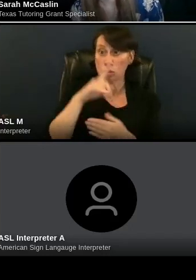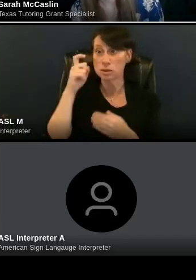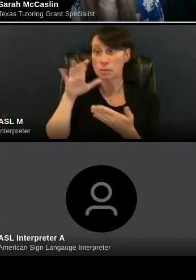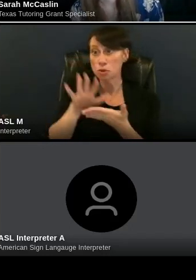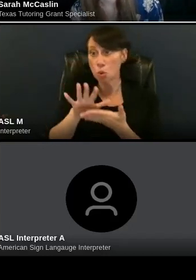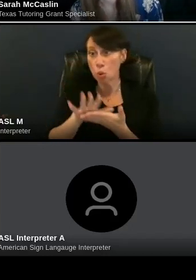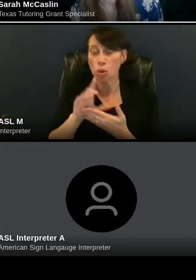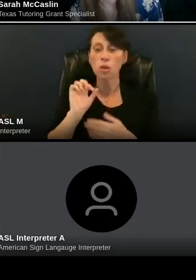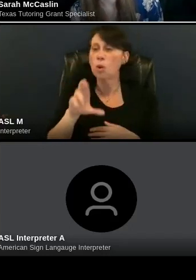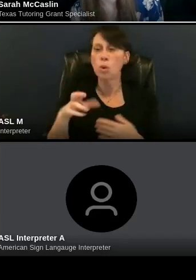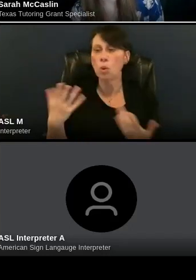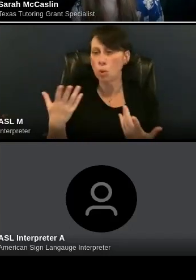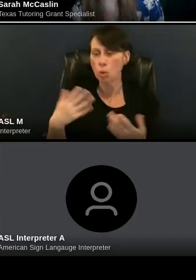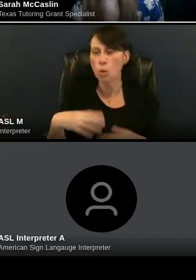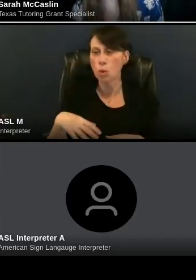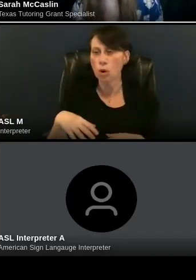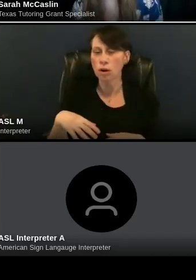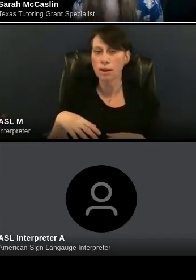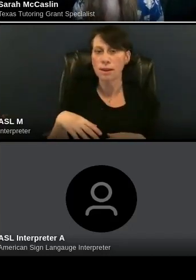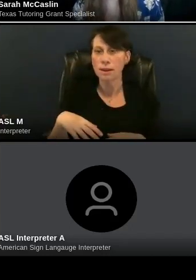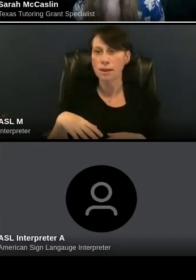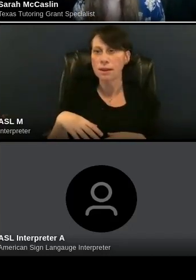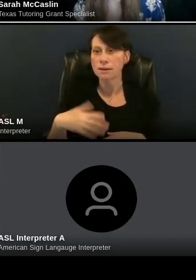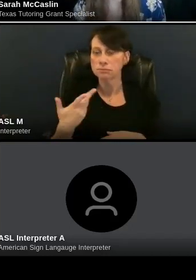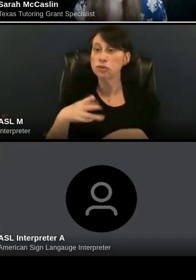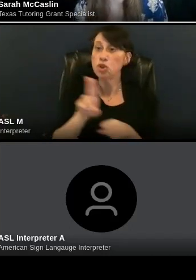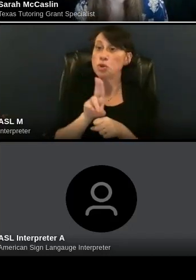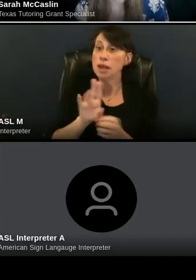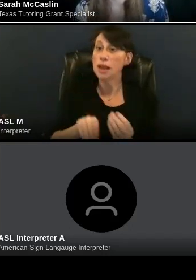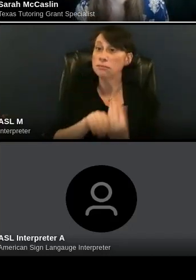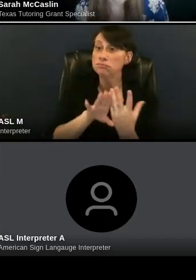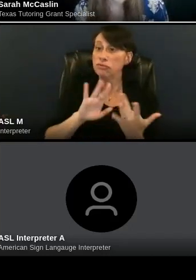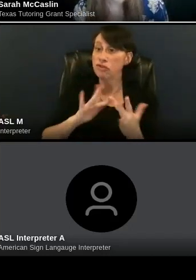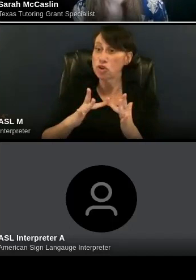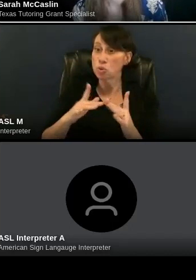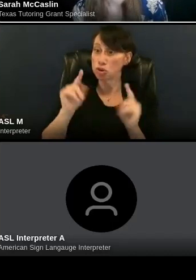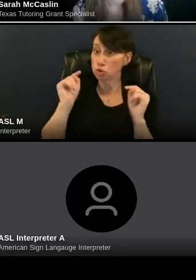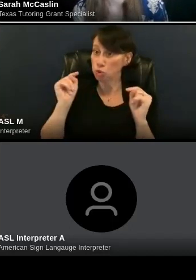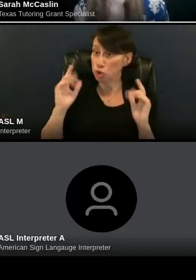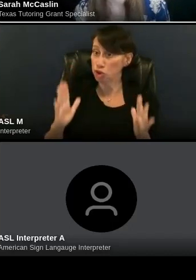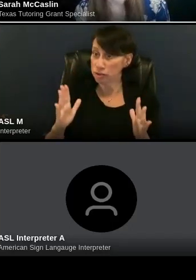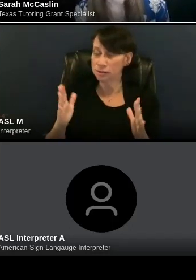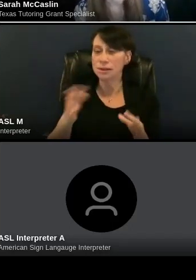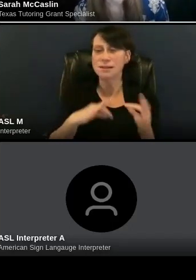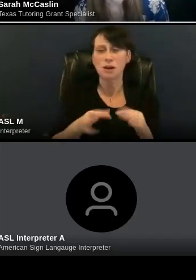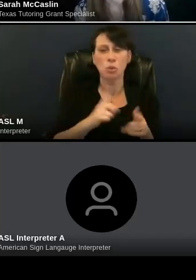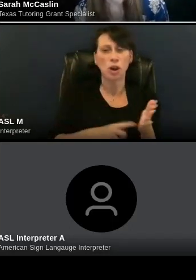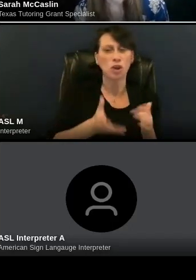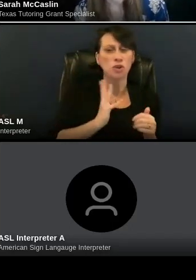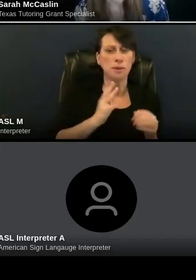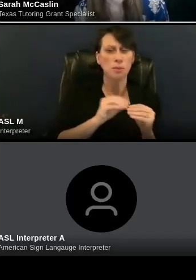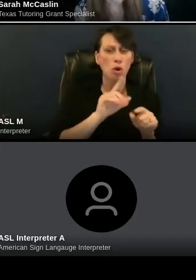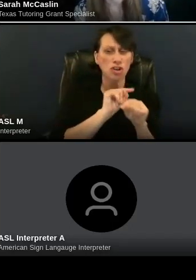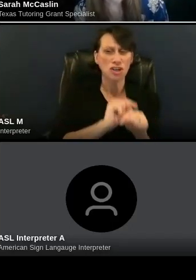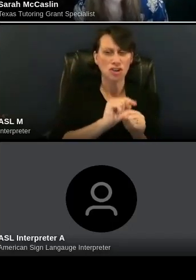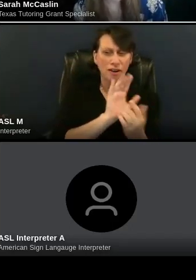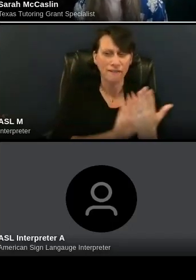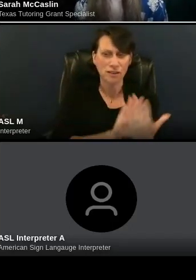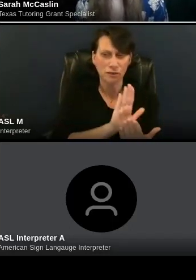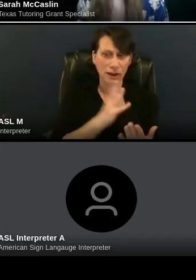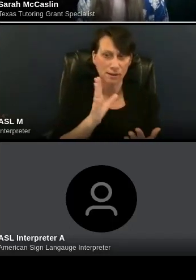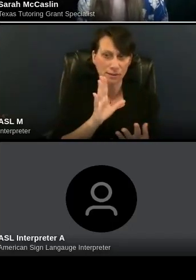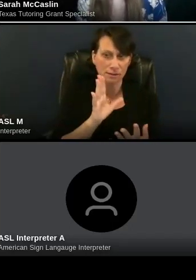school, or dive into using virtual tutors as opposed to what used to be the more traditional face-to-face